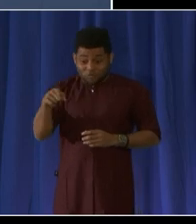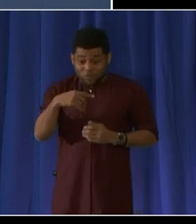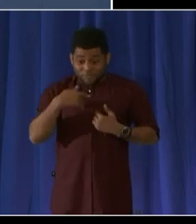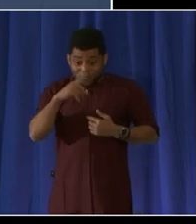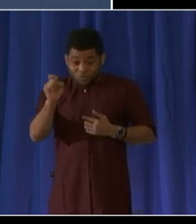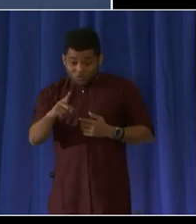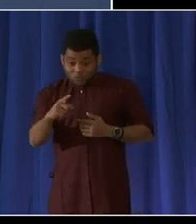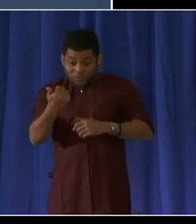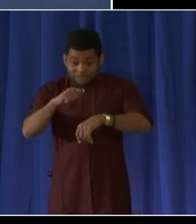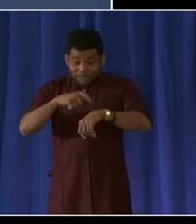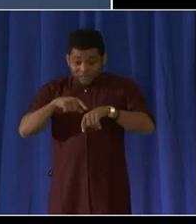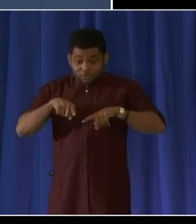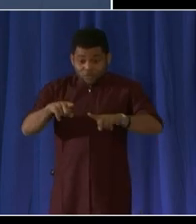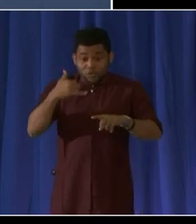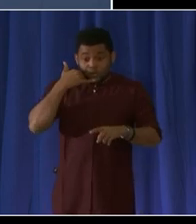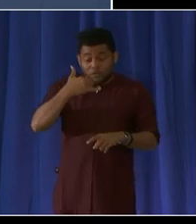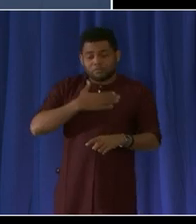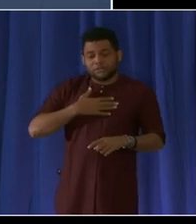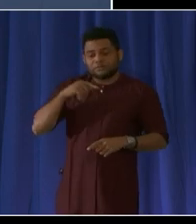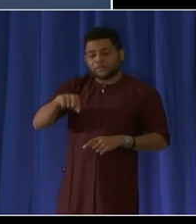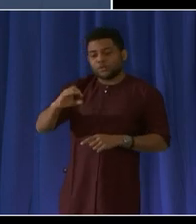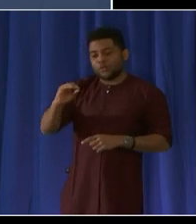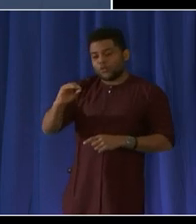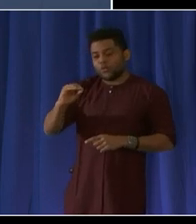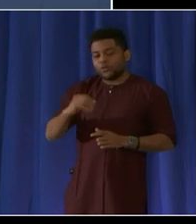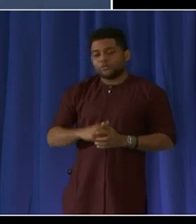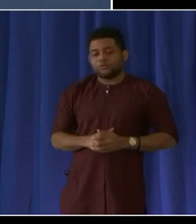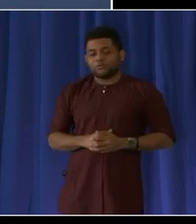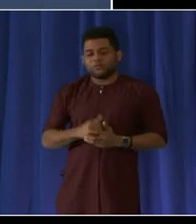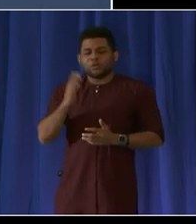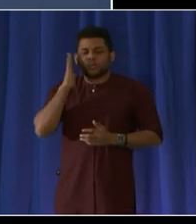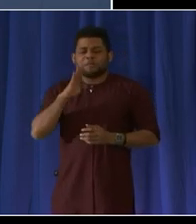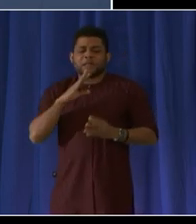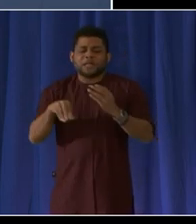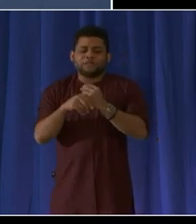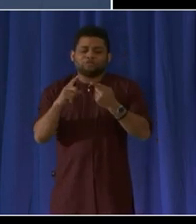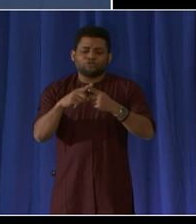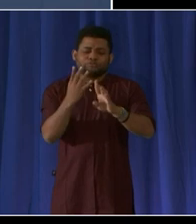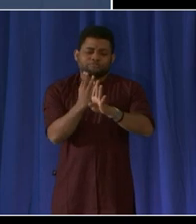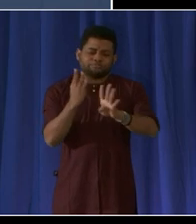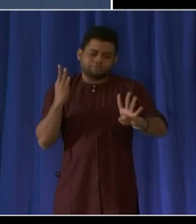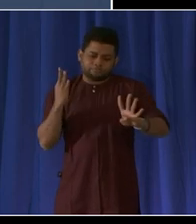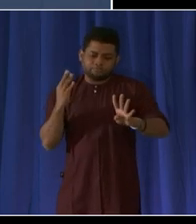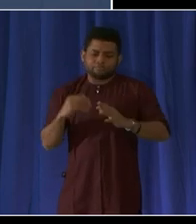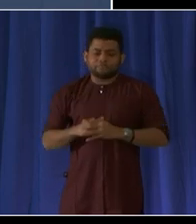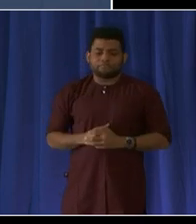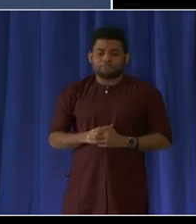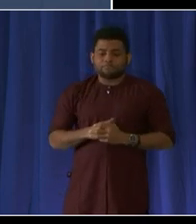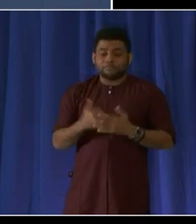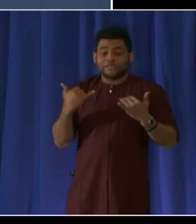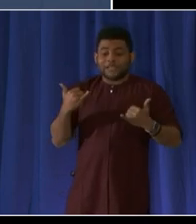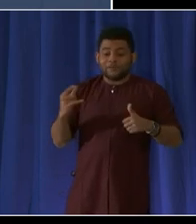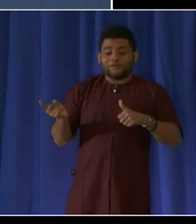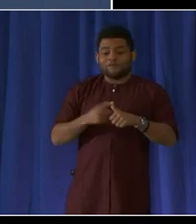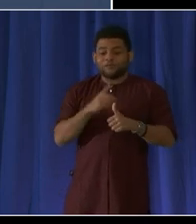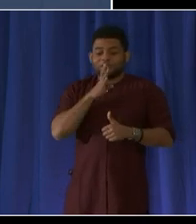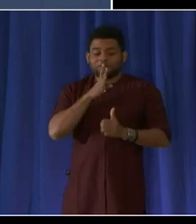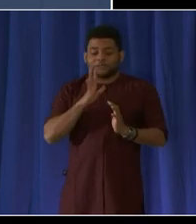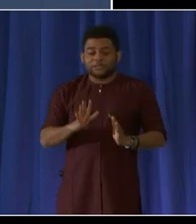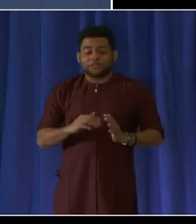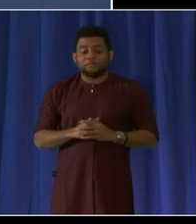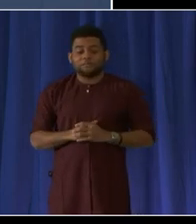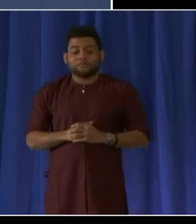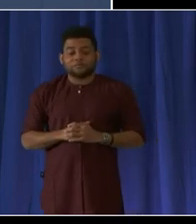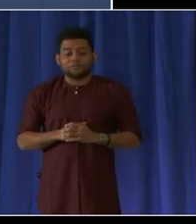do have a question at any time during the call, press 0 and you'll be added into our speaker queue. Let's move on to our first